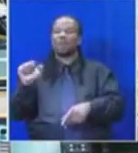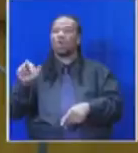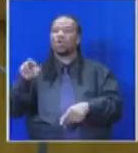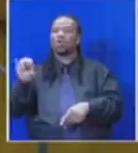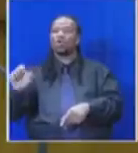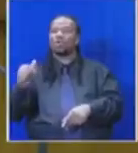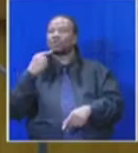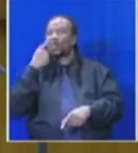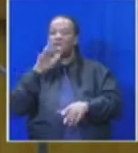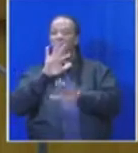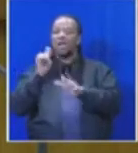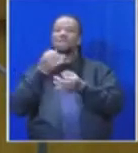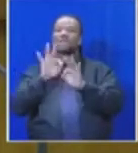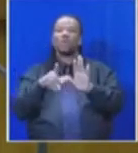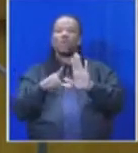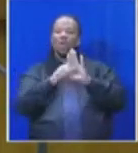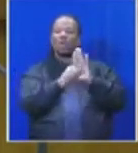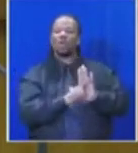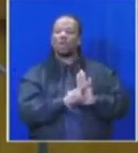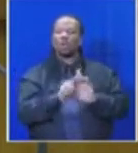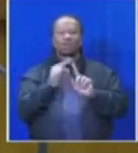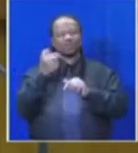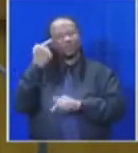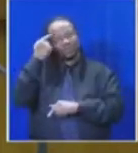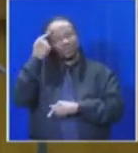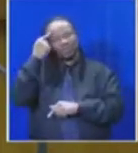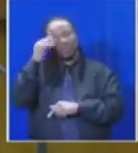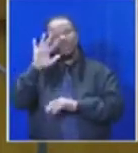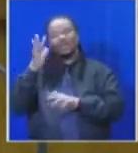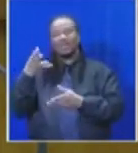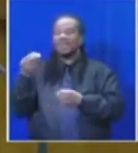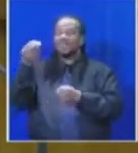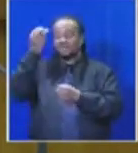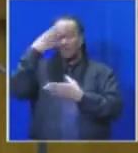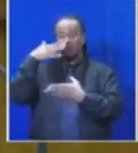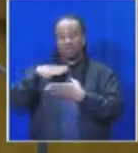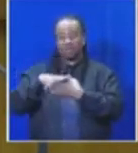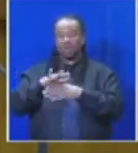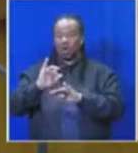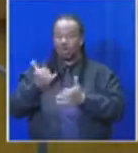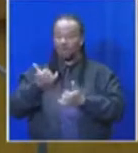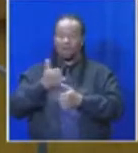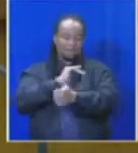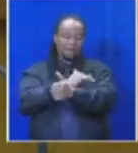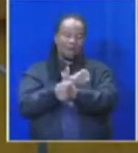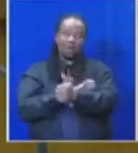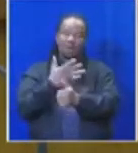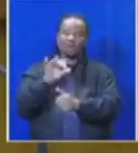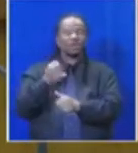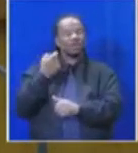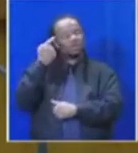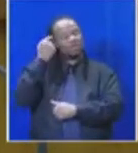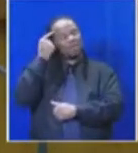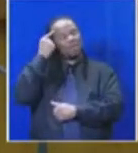not legislation, but rather knowledge, the discovery of information powerful enough to set you free in your mind.